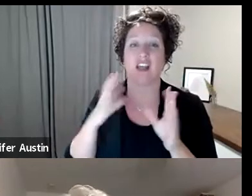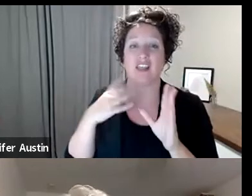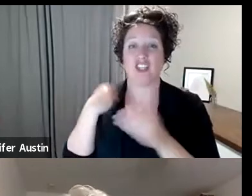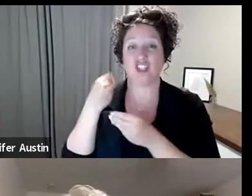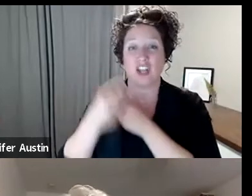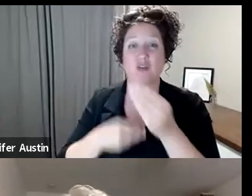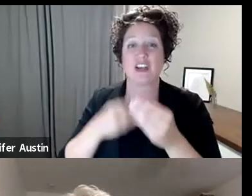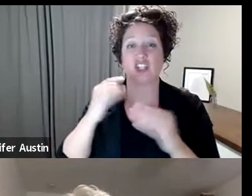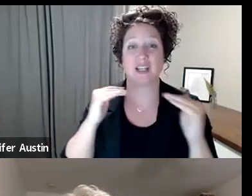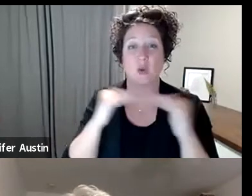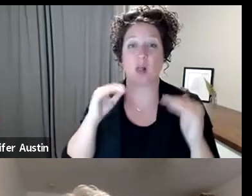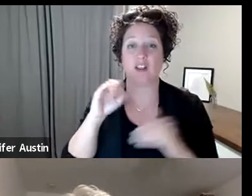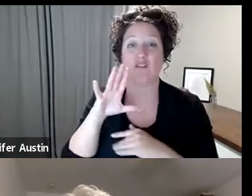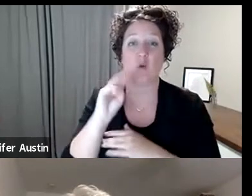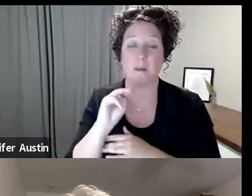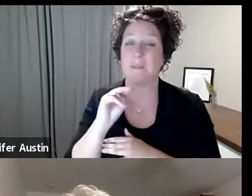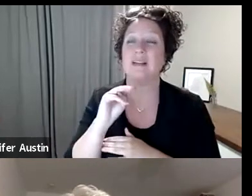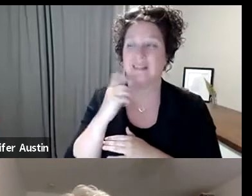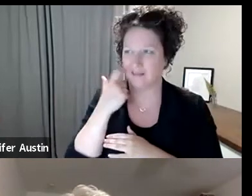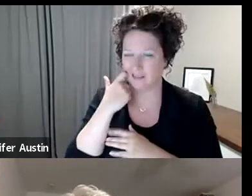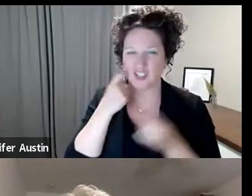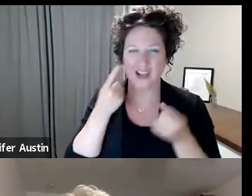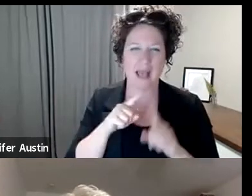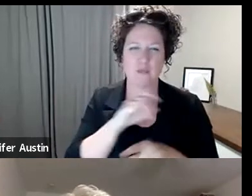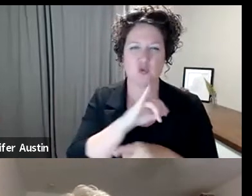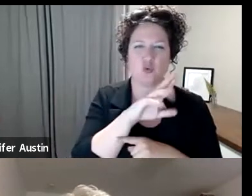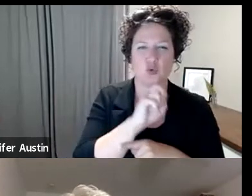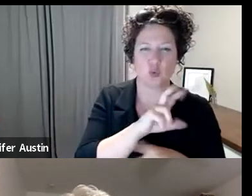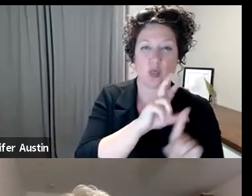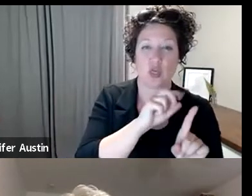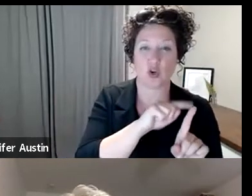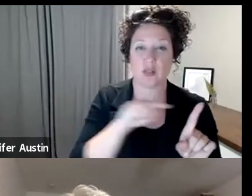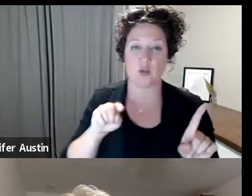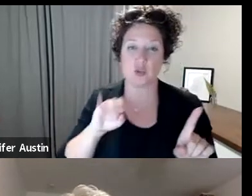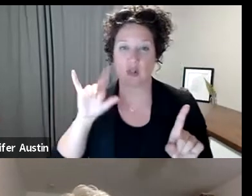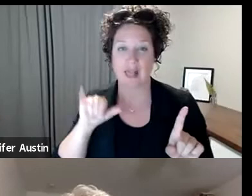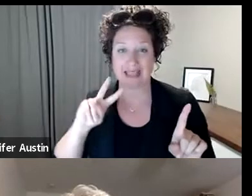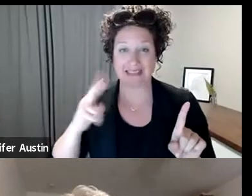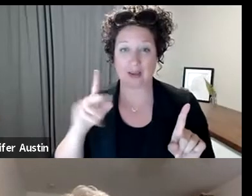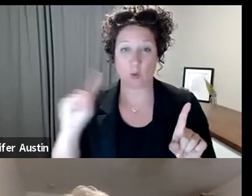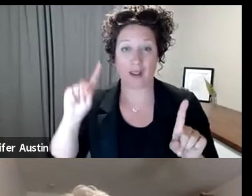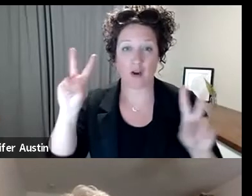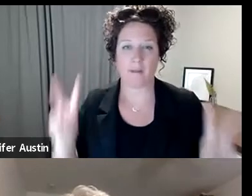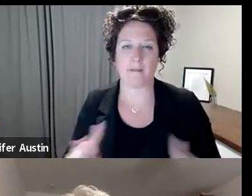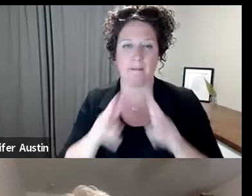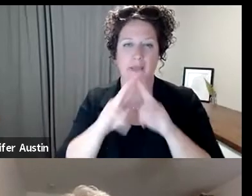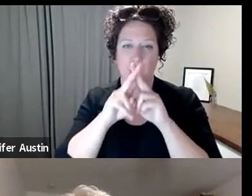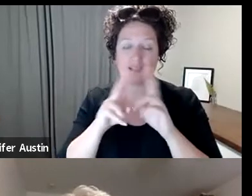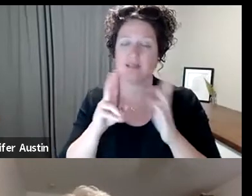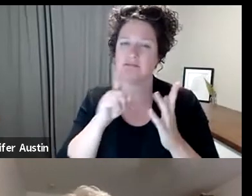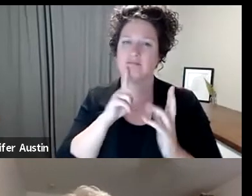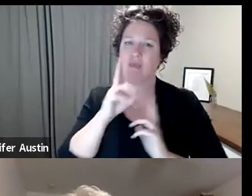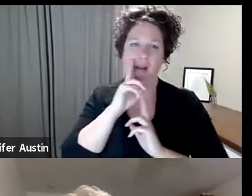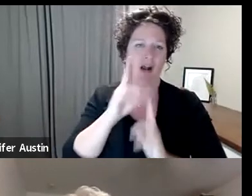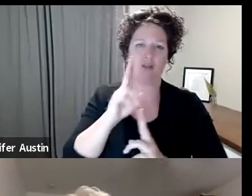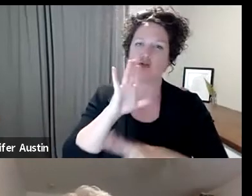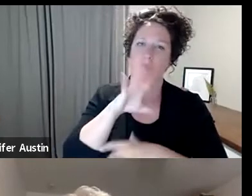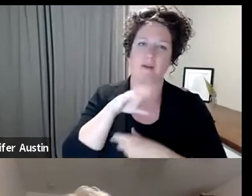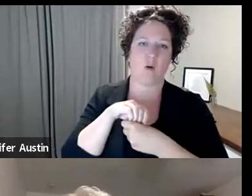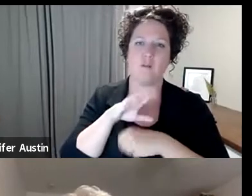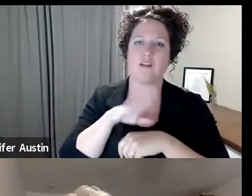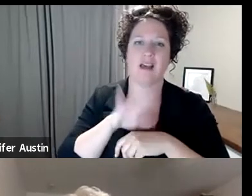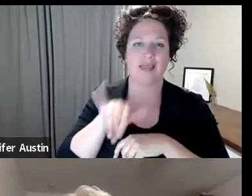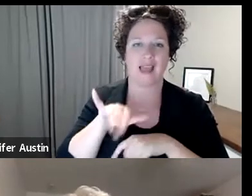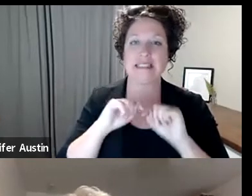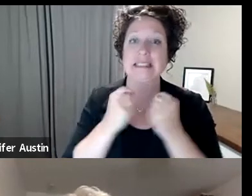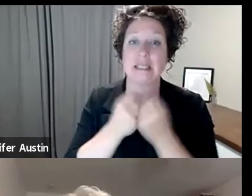Equality Forum, which took place recently from June 30th to July 2nd in Paris. What an honor to be on the team that supported